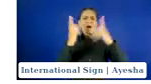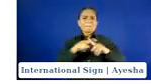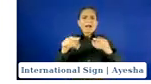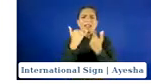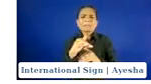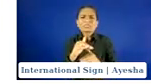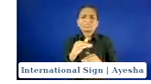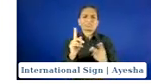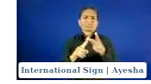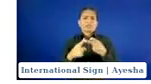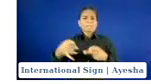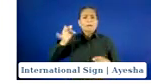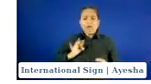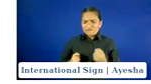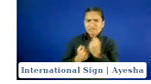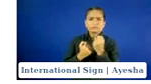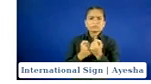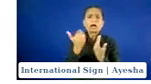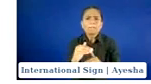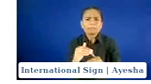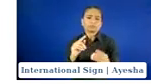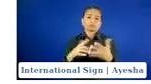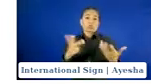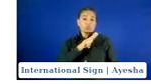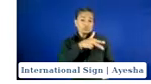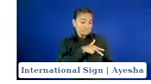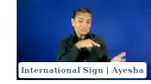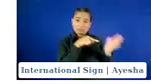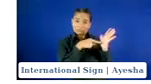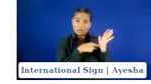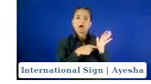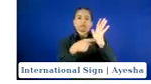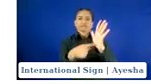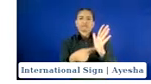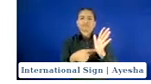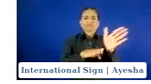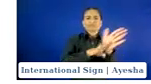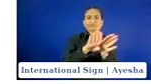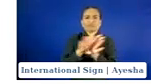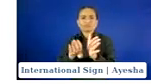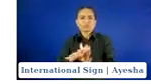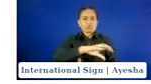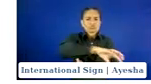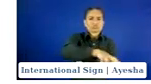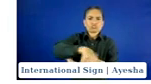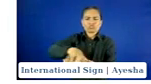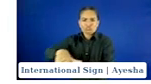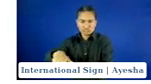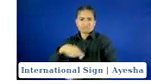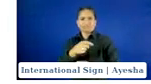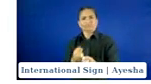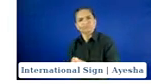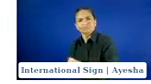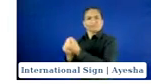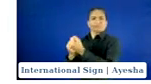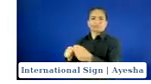the developing regions, and with minority groups such as women, children, the elderly, persons with disabilities, more likely